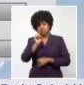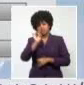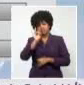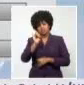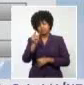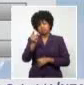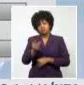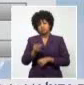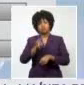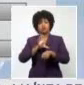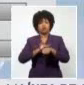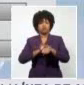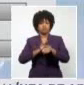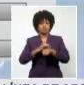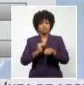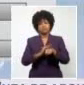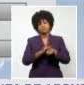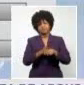there were